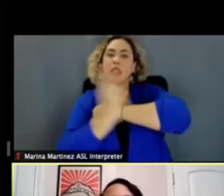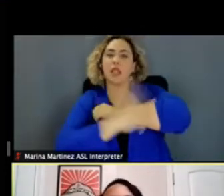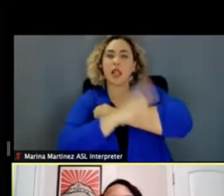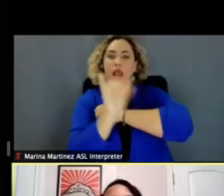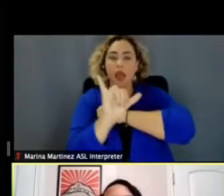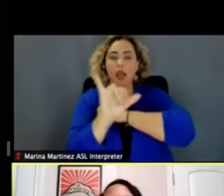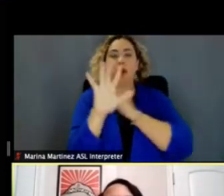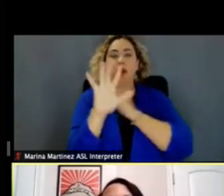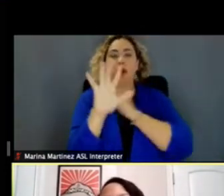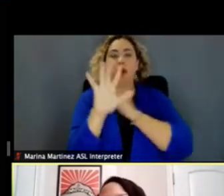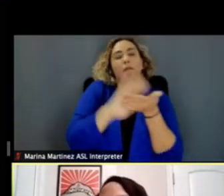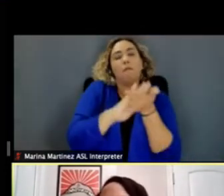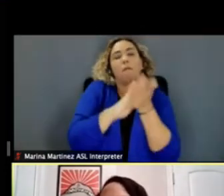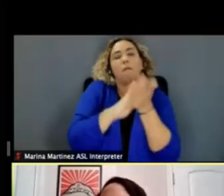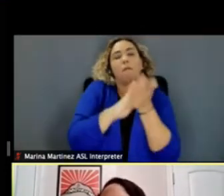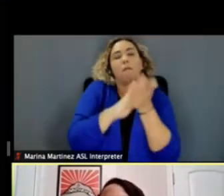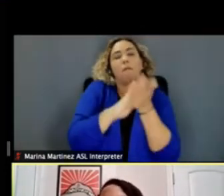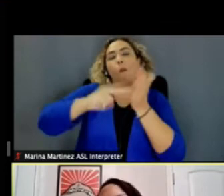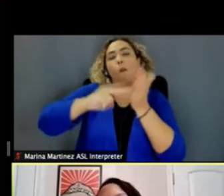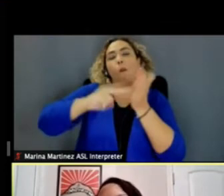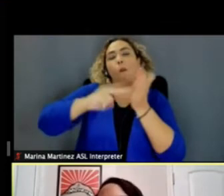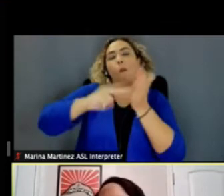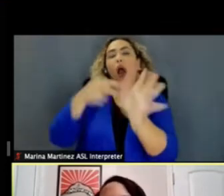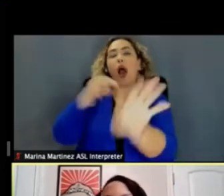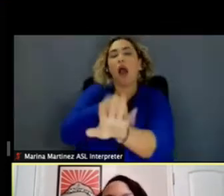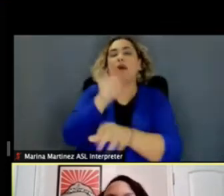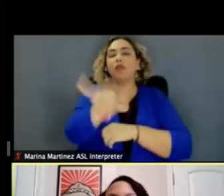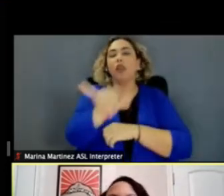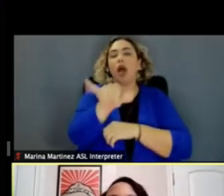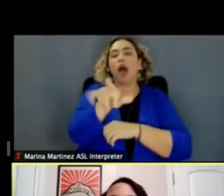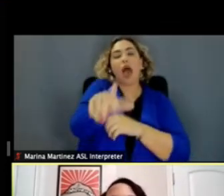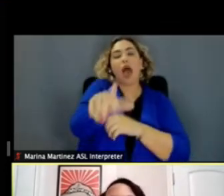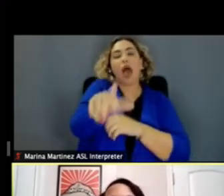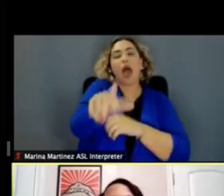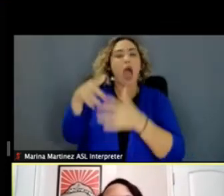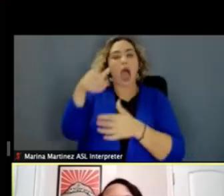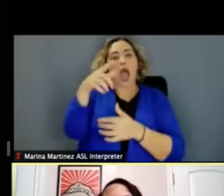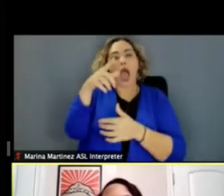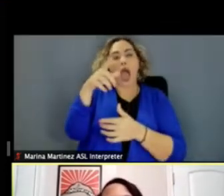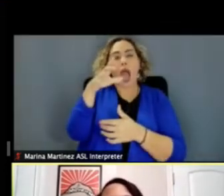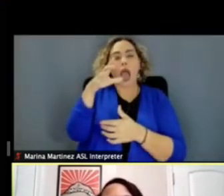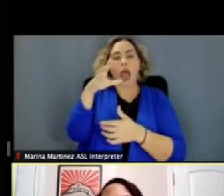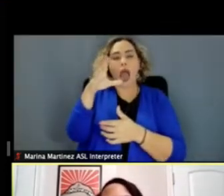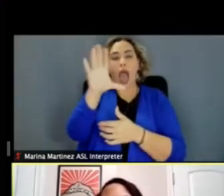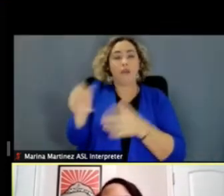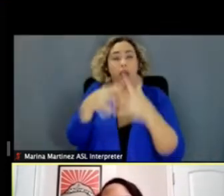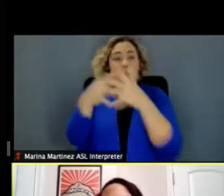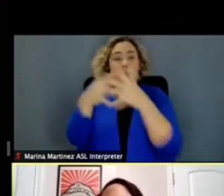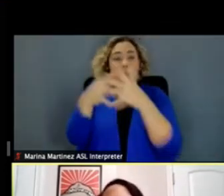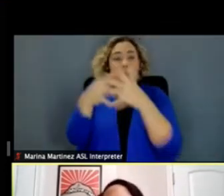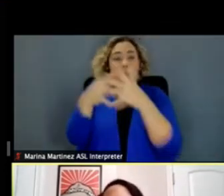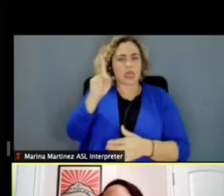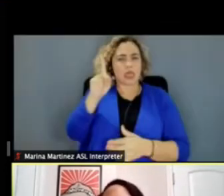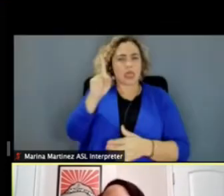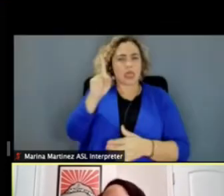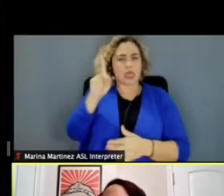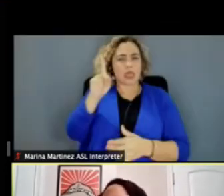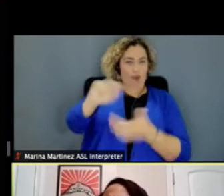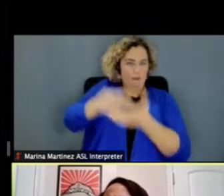metaphor of the African American diasporic experience that represented